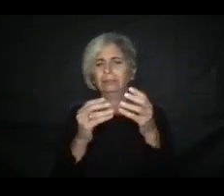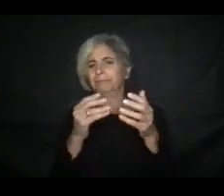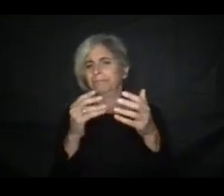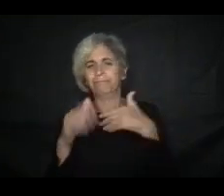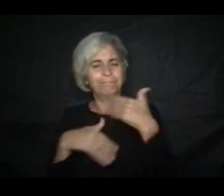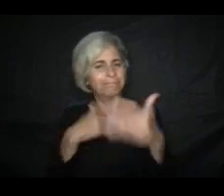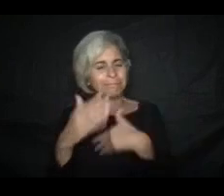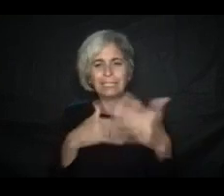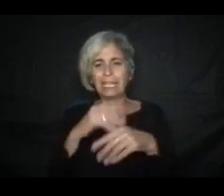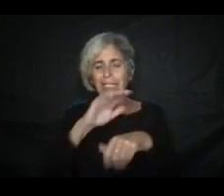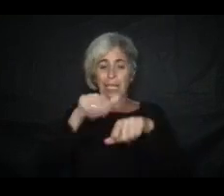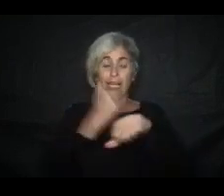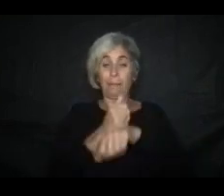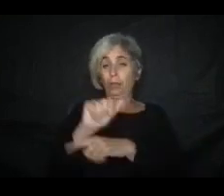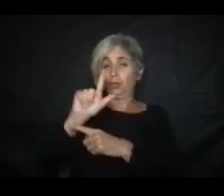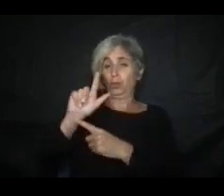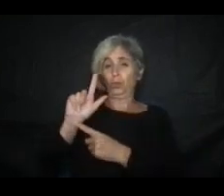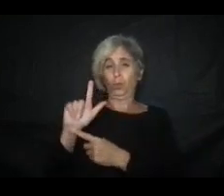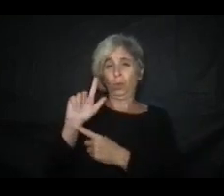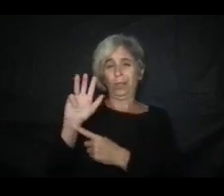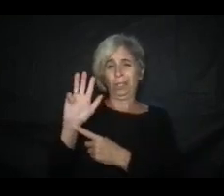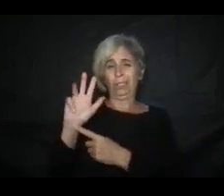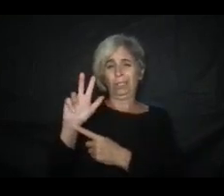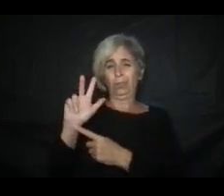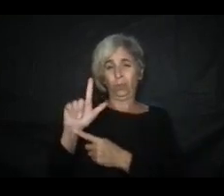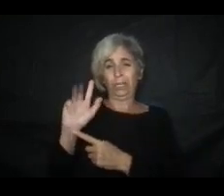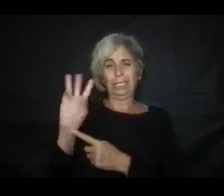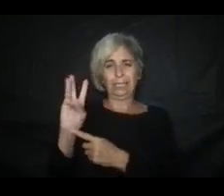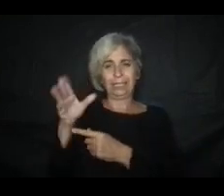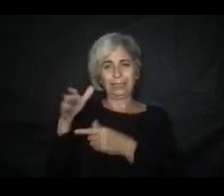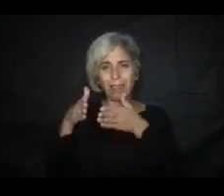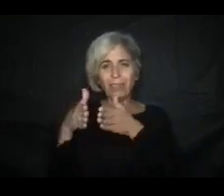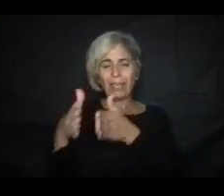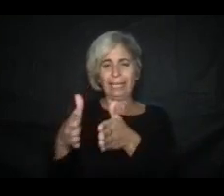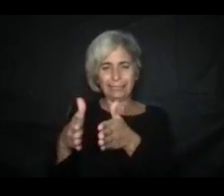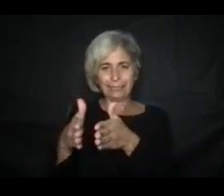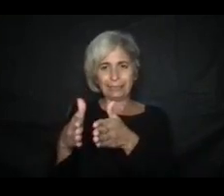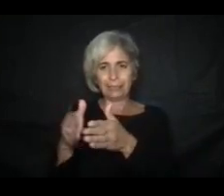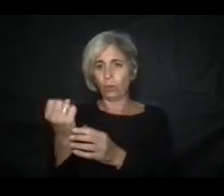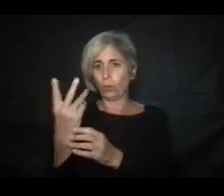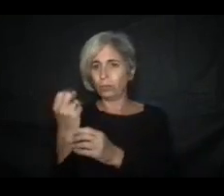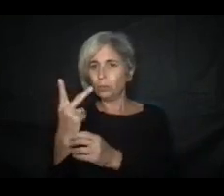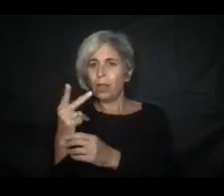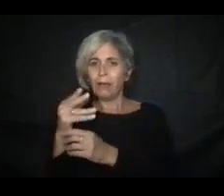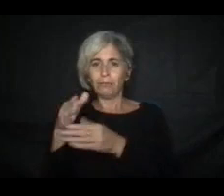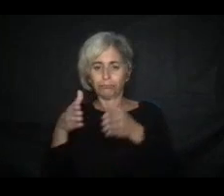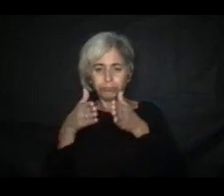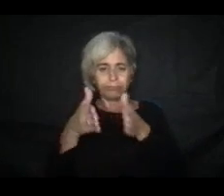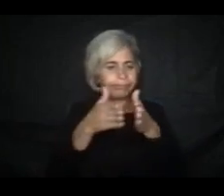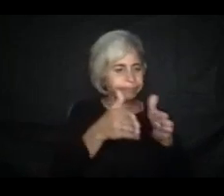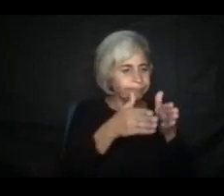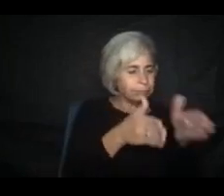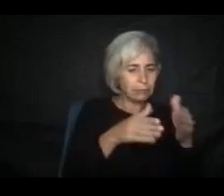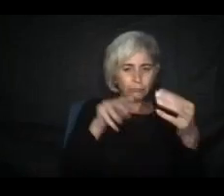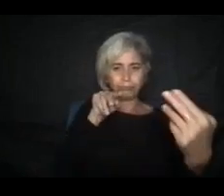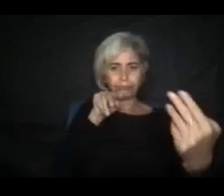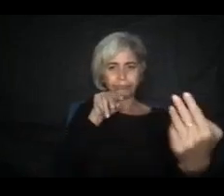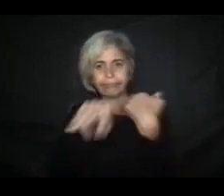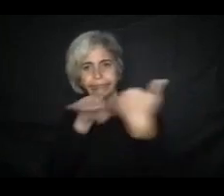built 26 lanes with a 12-lane interstate with a bunch of feeder roads. And what they found